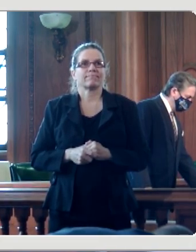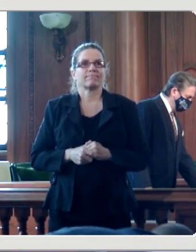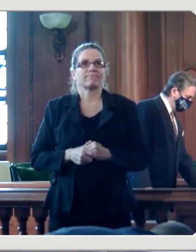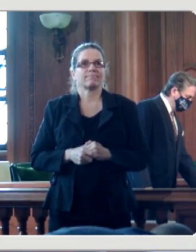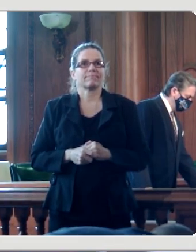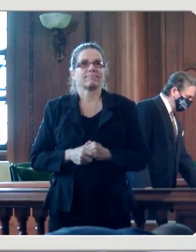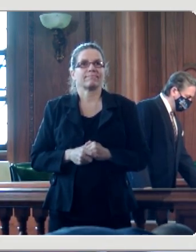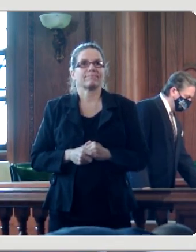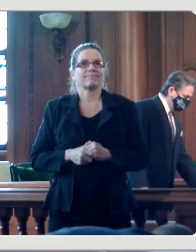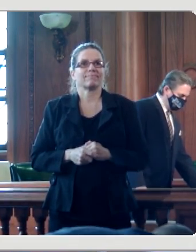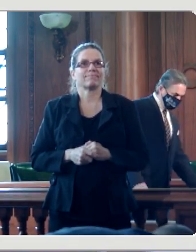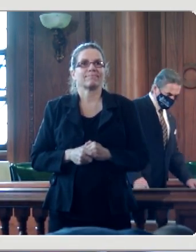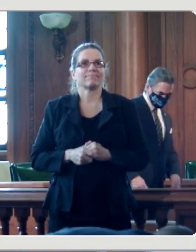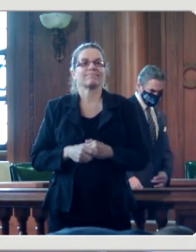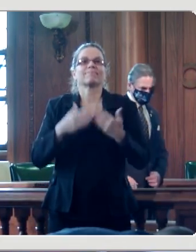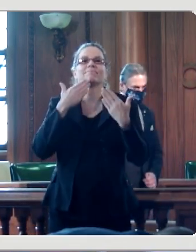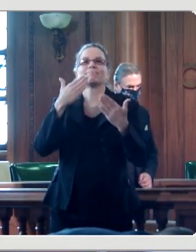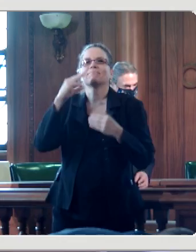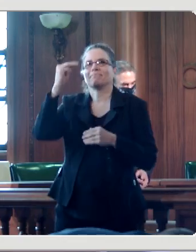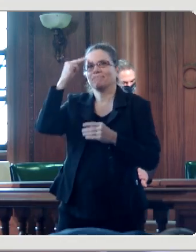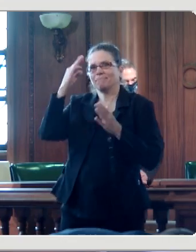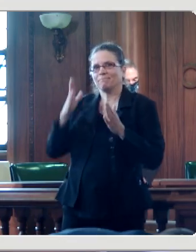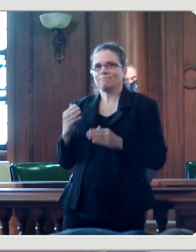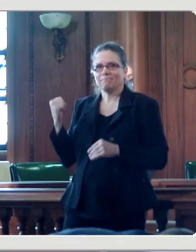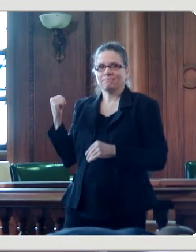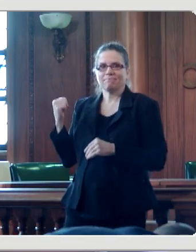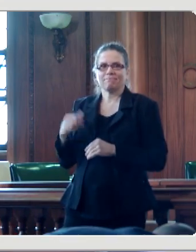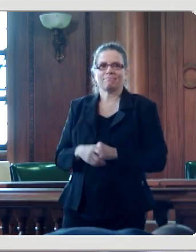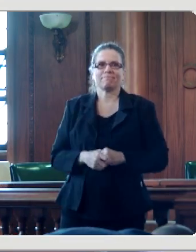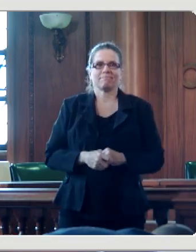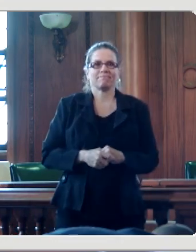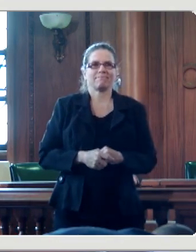Thank you, Mayor. Good morning, everyone.